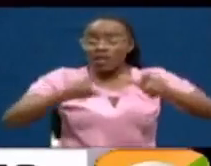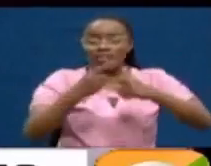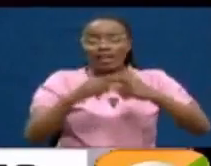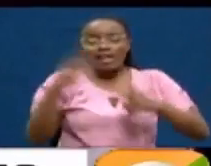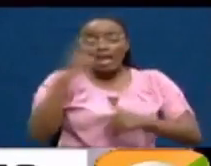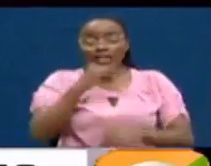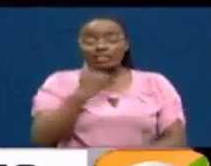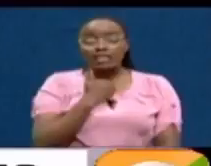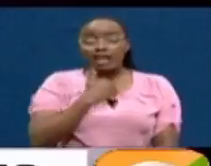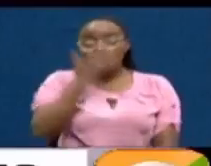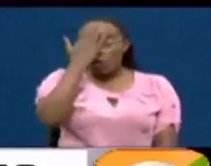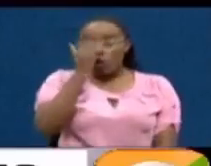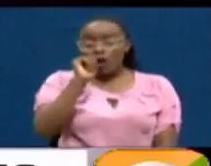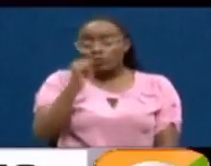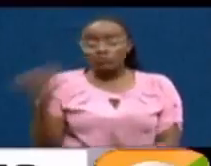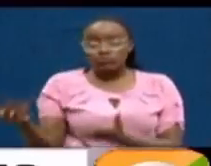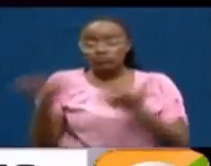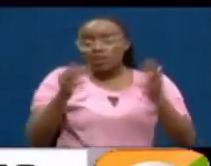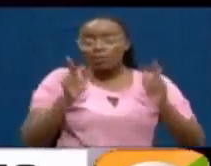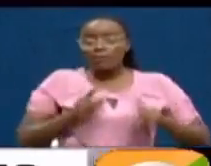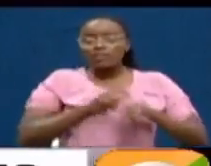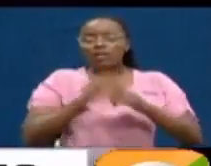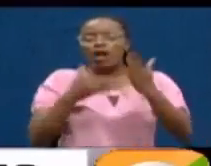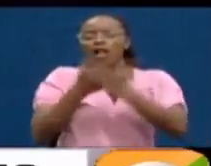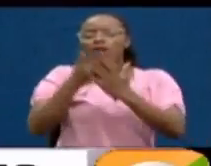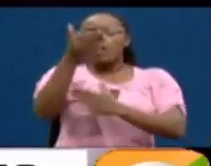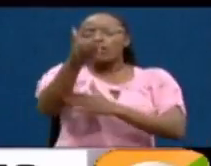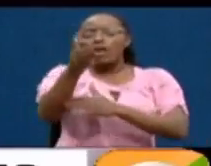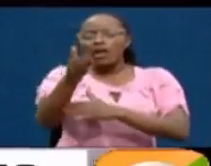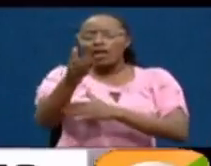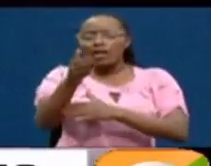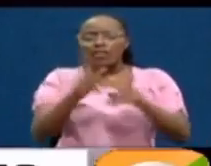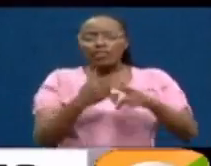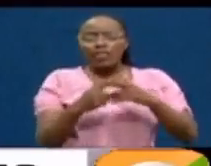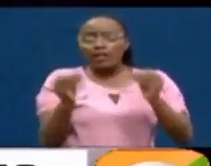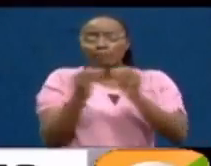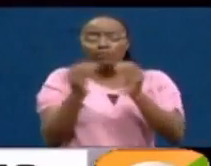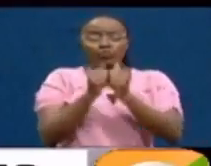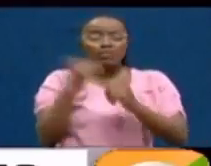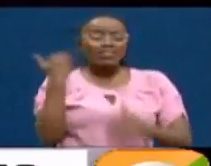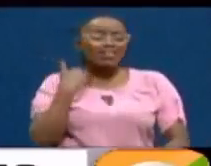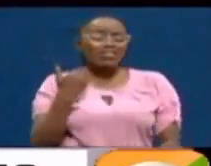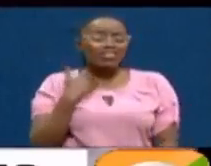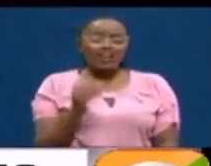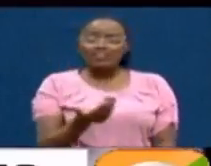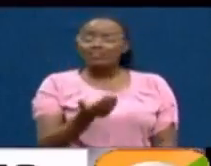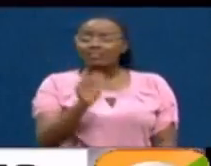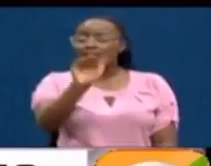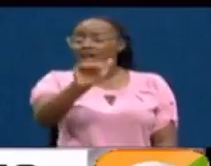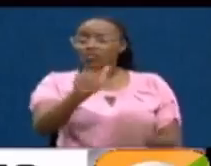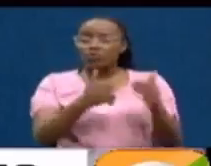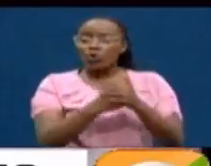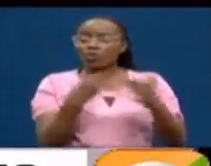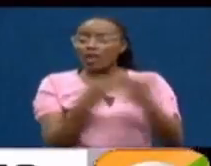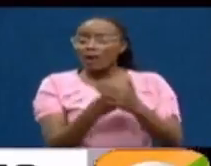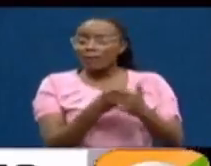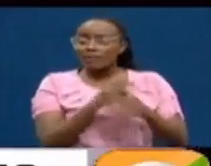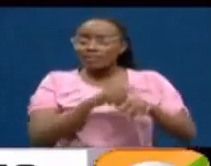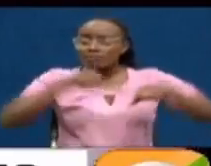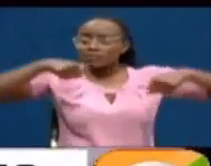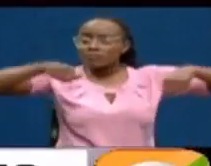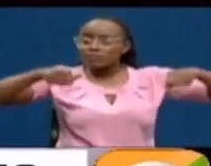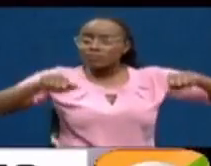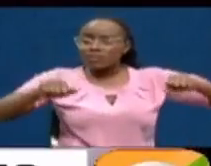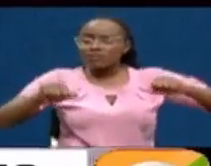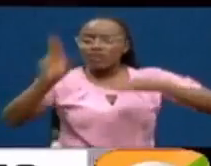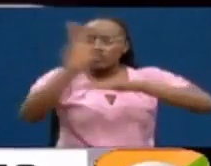riski juu anaweza wabeba, then akifika na hapo mbele ya kihome, apatane na wezi, wameitishe pesa. Na hata akibebe usiku,